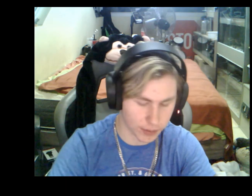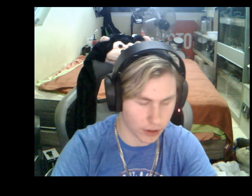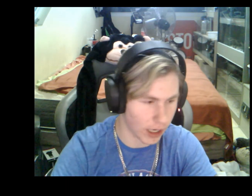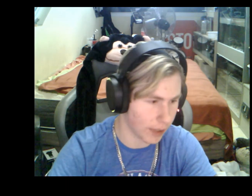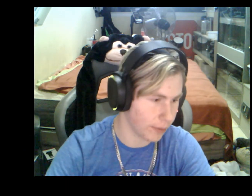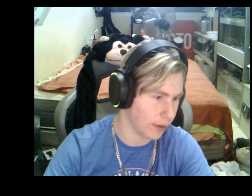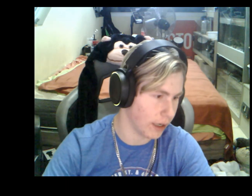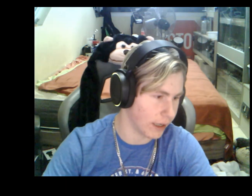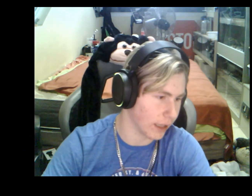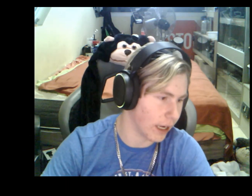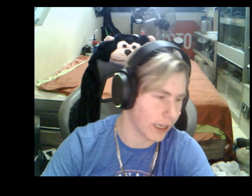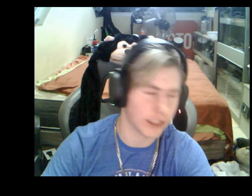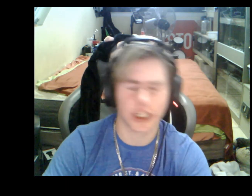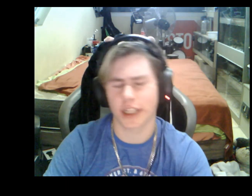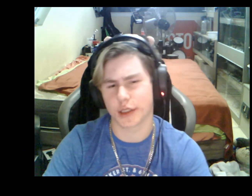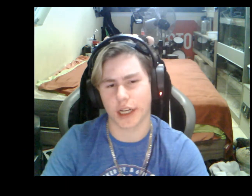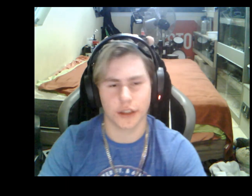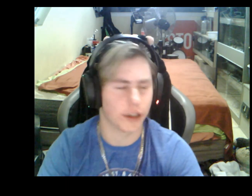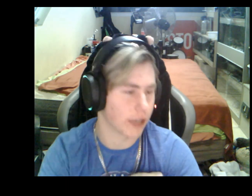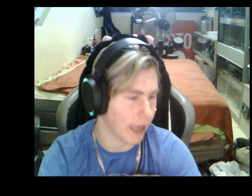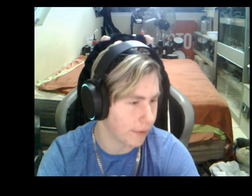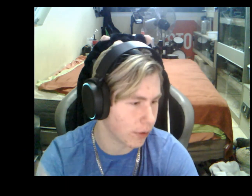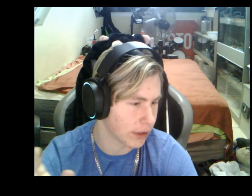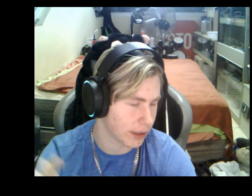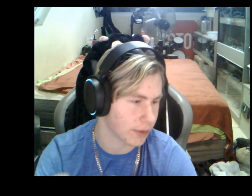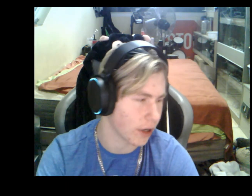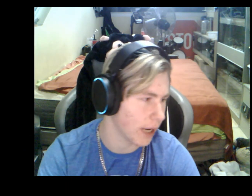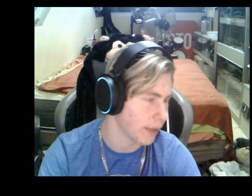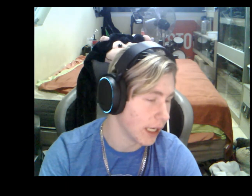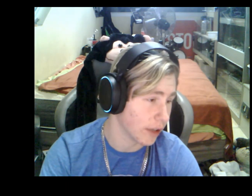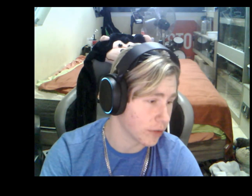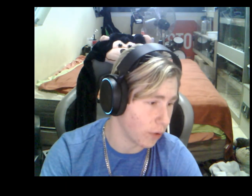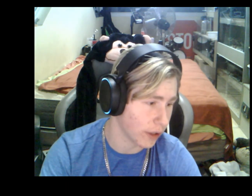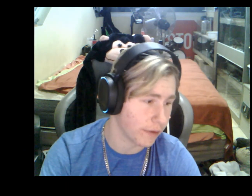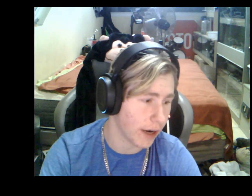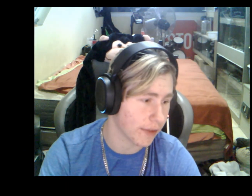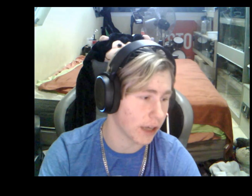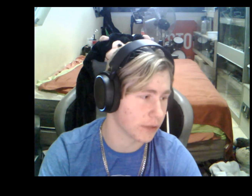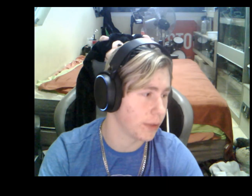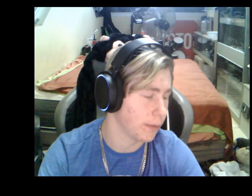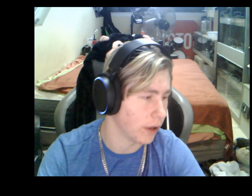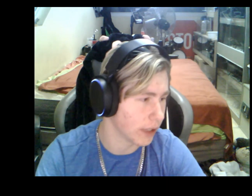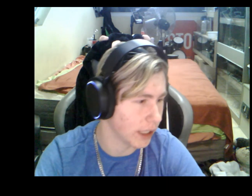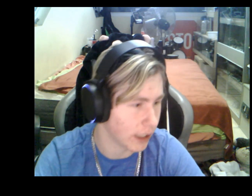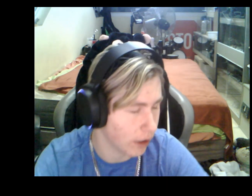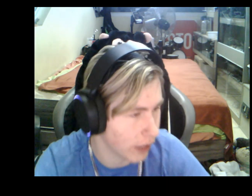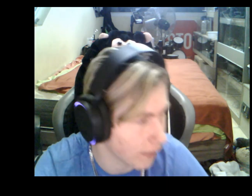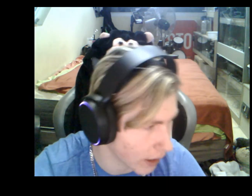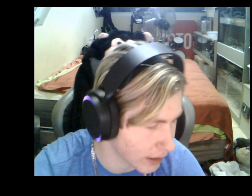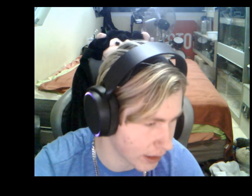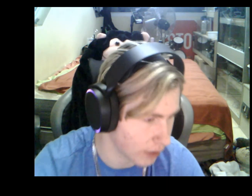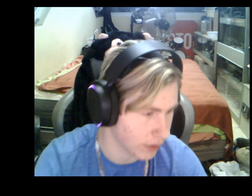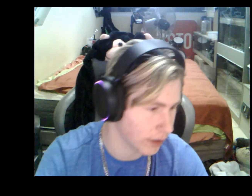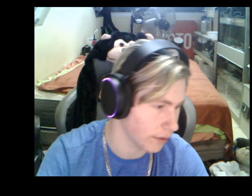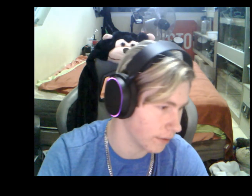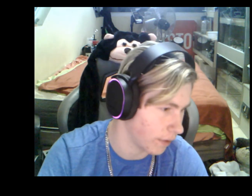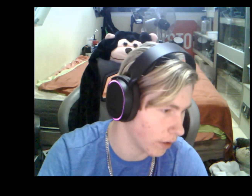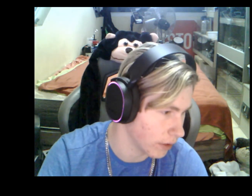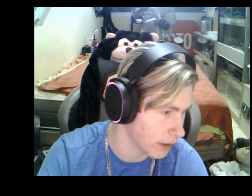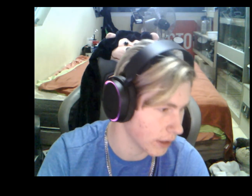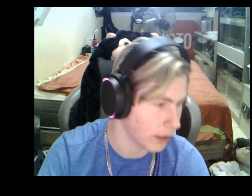please subscribe and like and share the channel, you know, get everyone to subscribe. There's more than 5,000 people on here, and I only have like